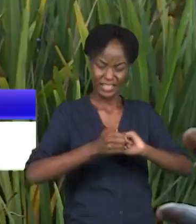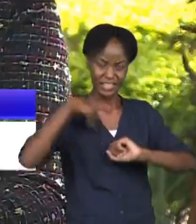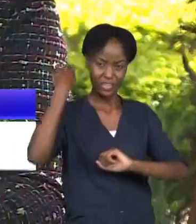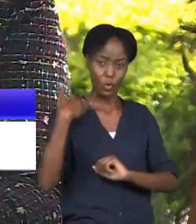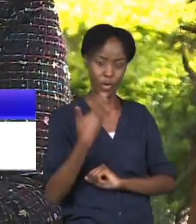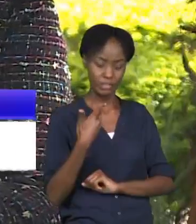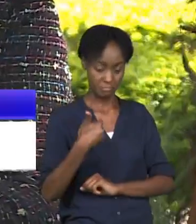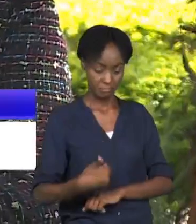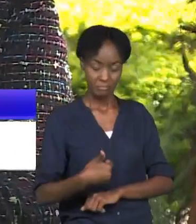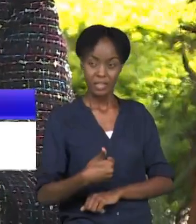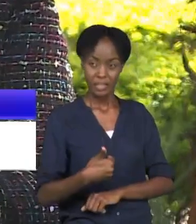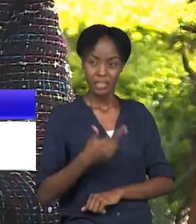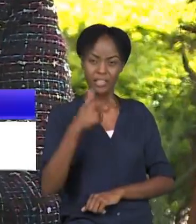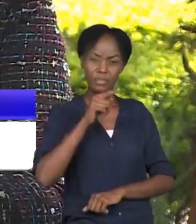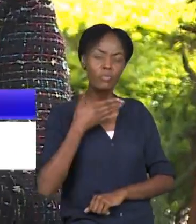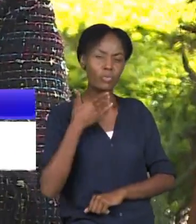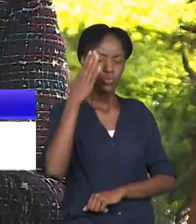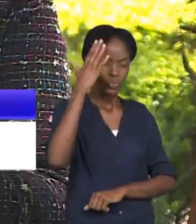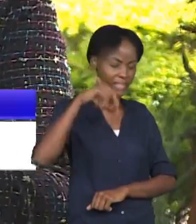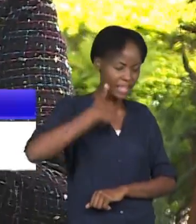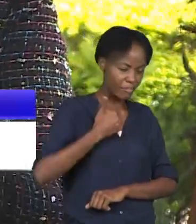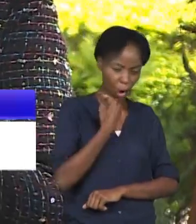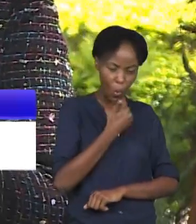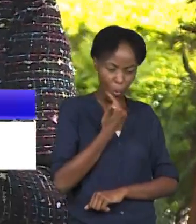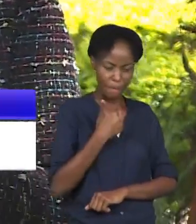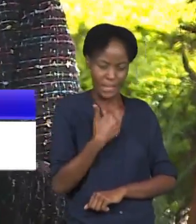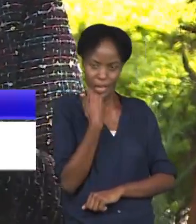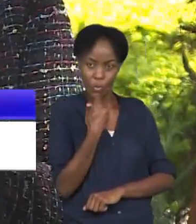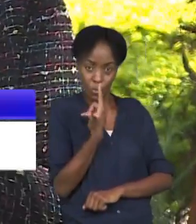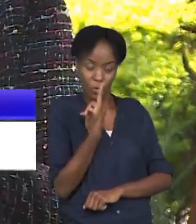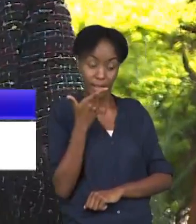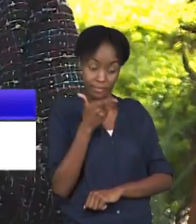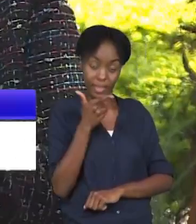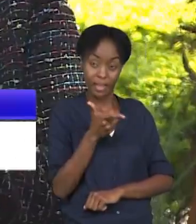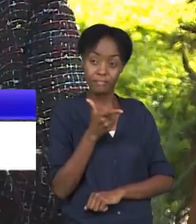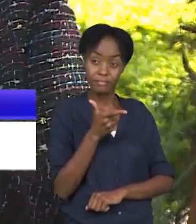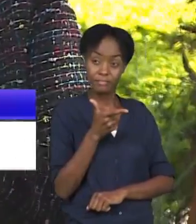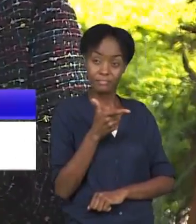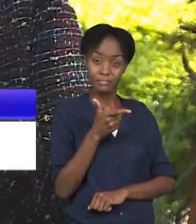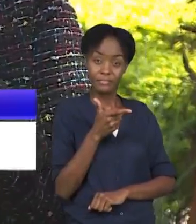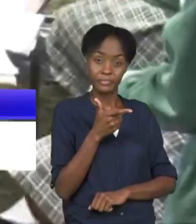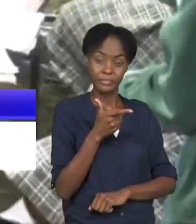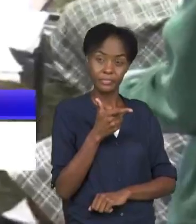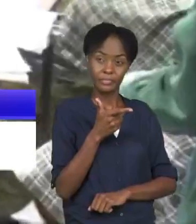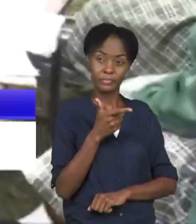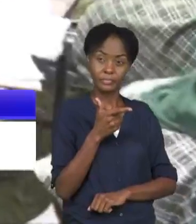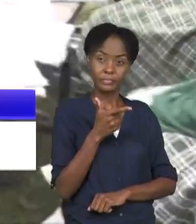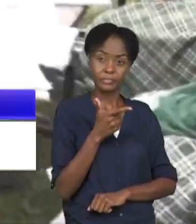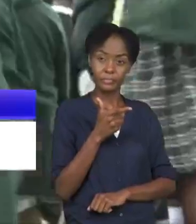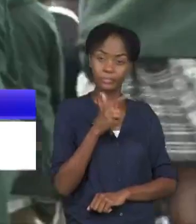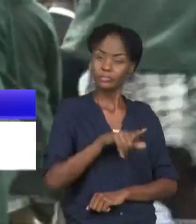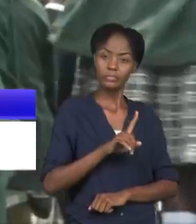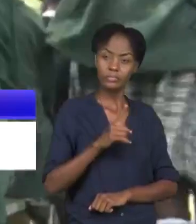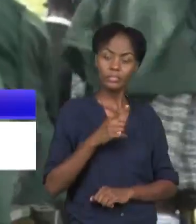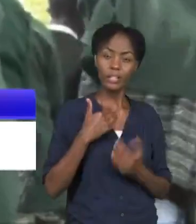themselves, they are trying to identify themselves. They're trying to understand who they are. It's at that point when they're developing